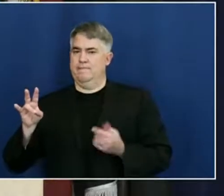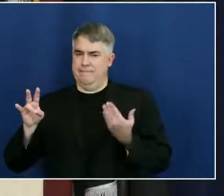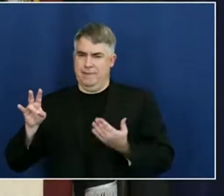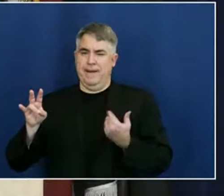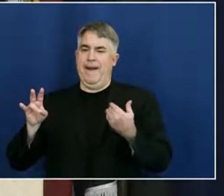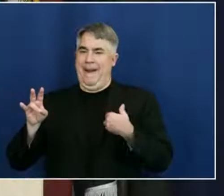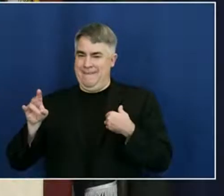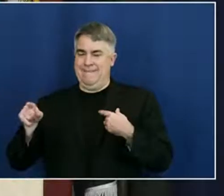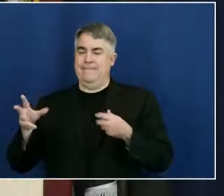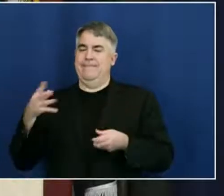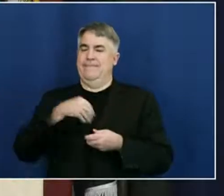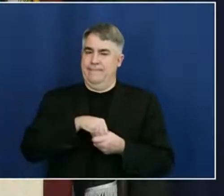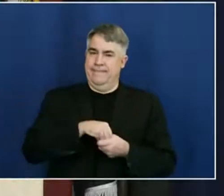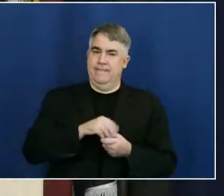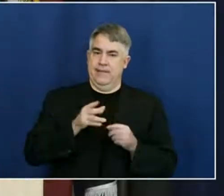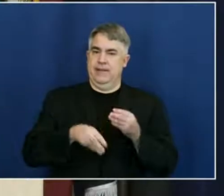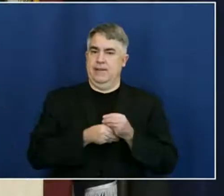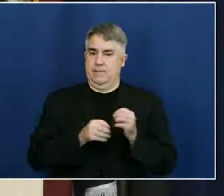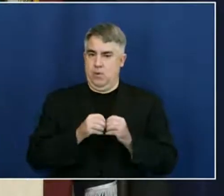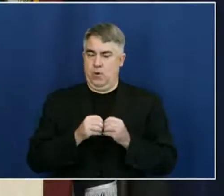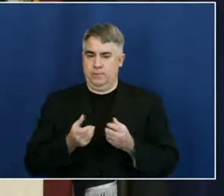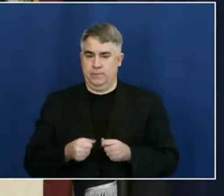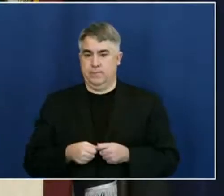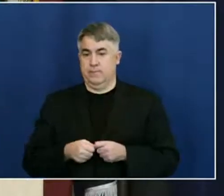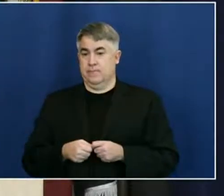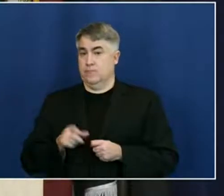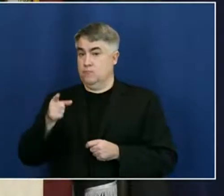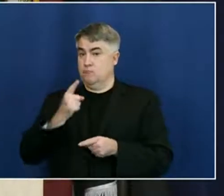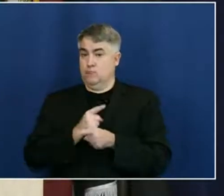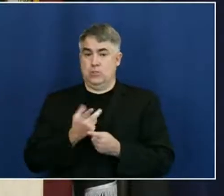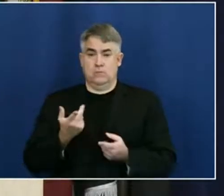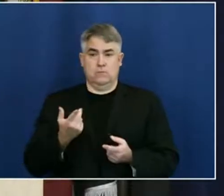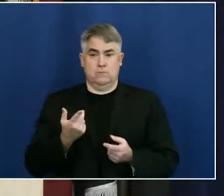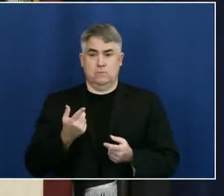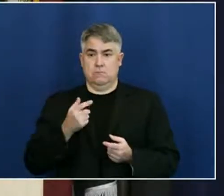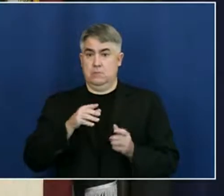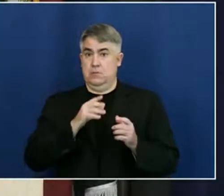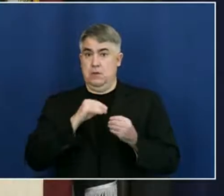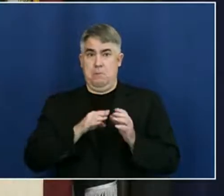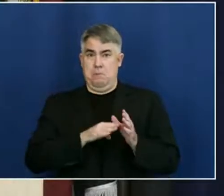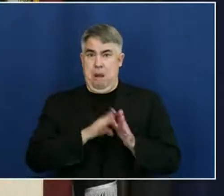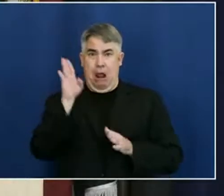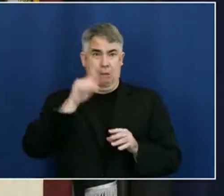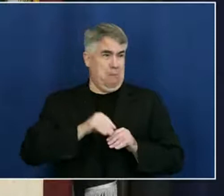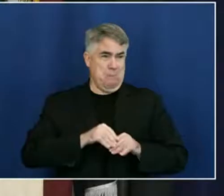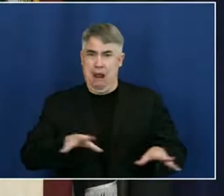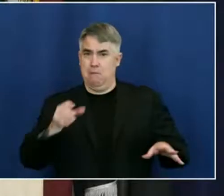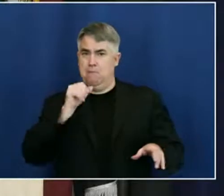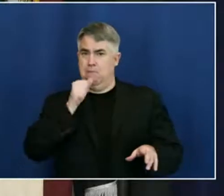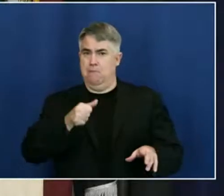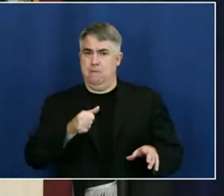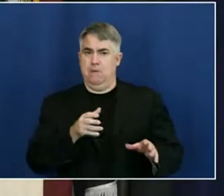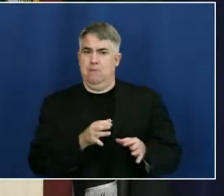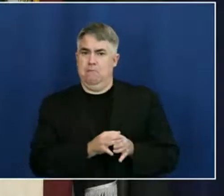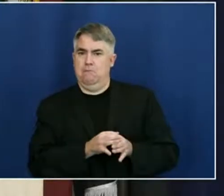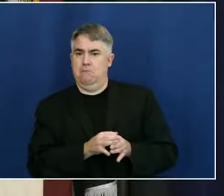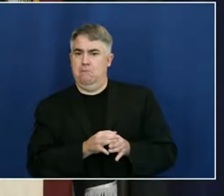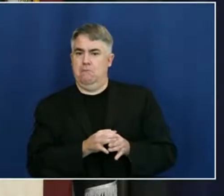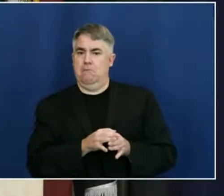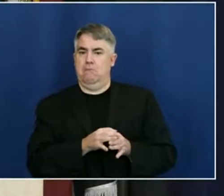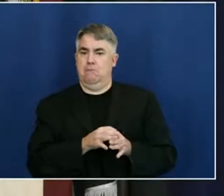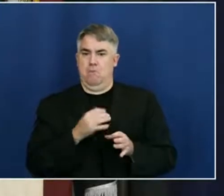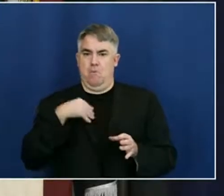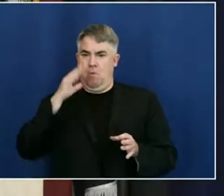right, the numbers have not been increasing quite as fast as we had thought might be the case based on